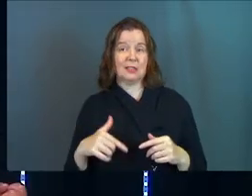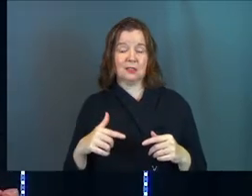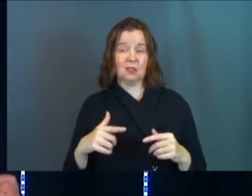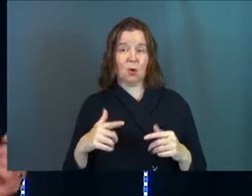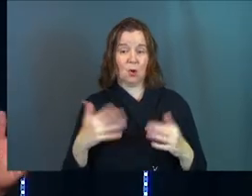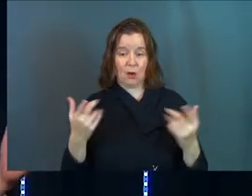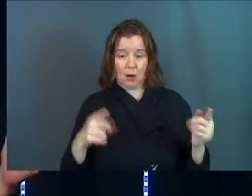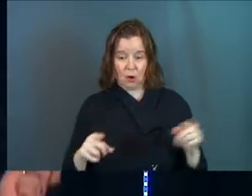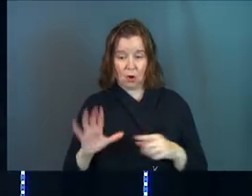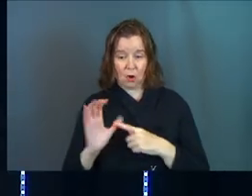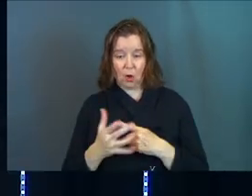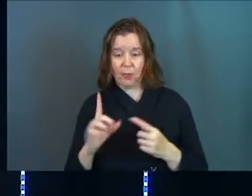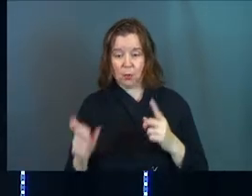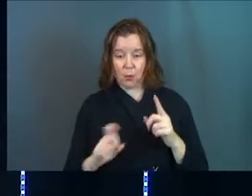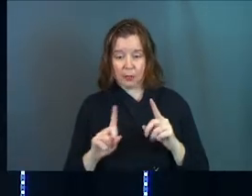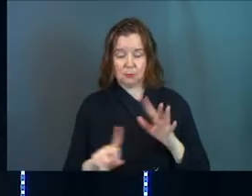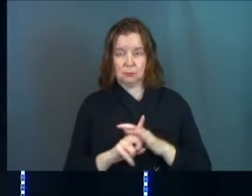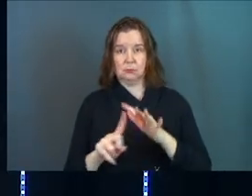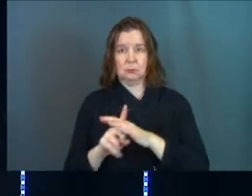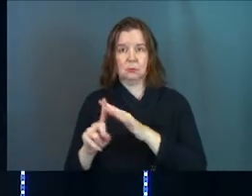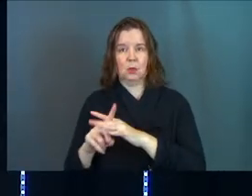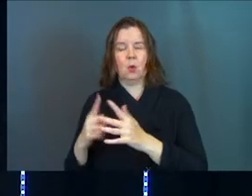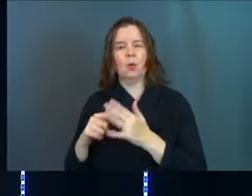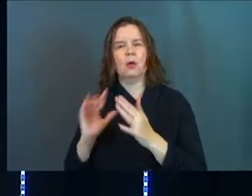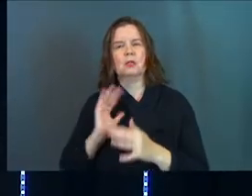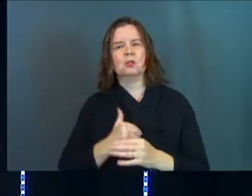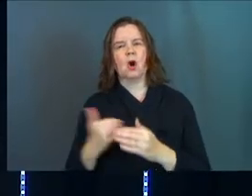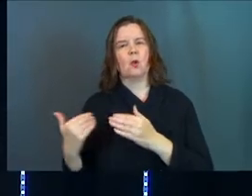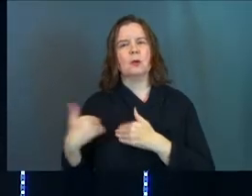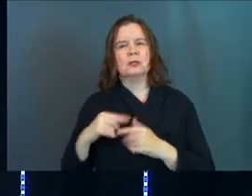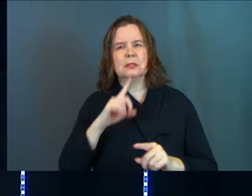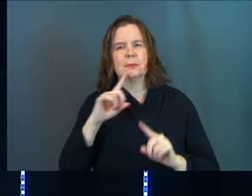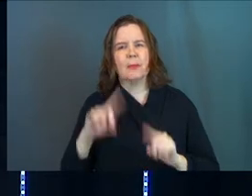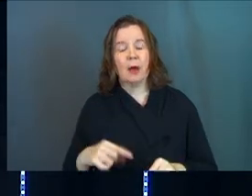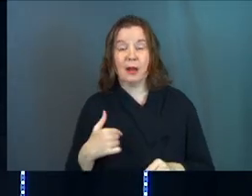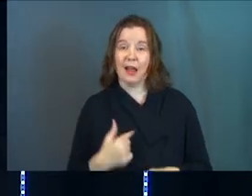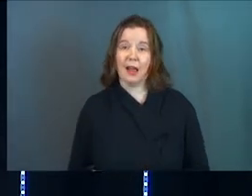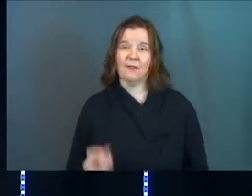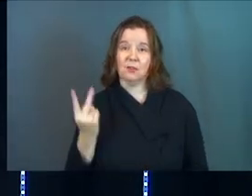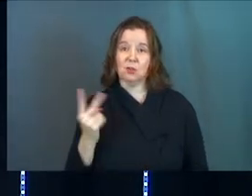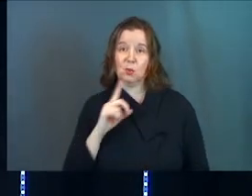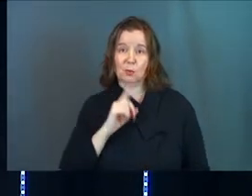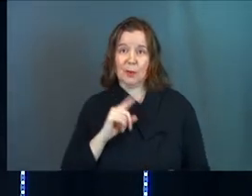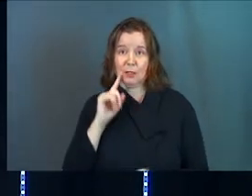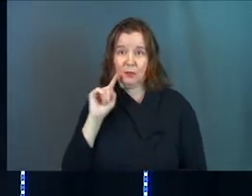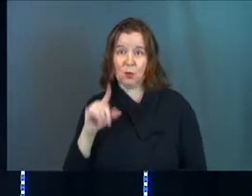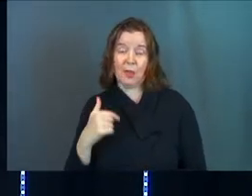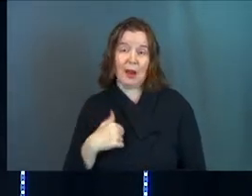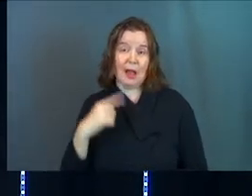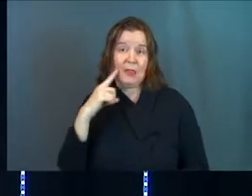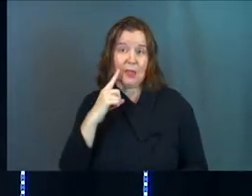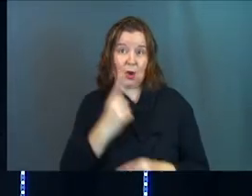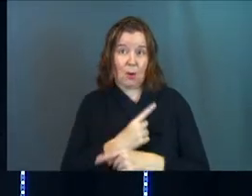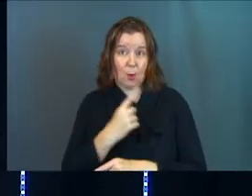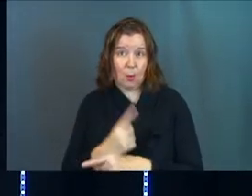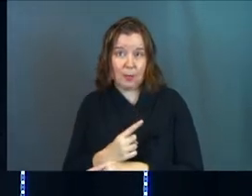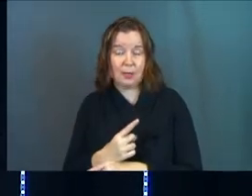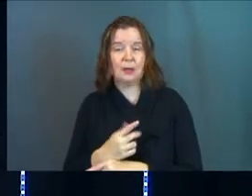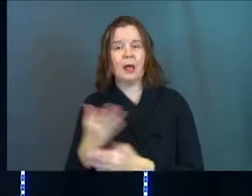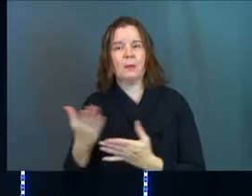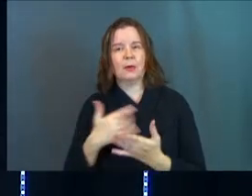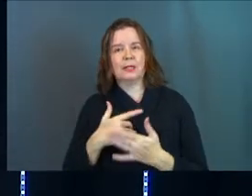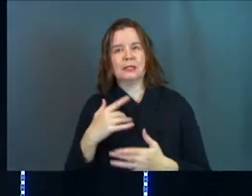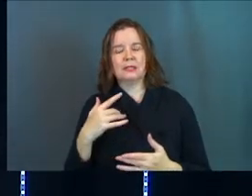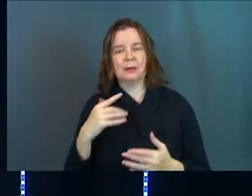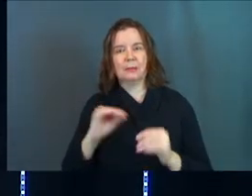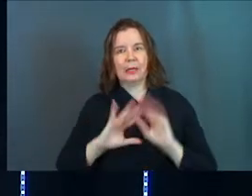going on in our culture, and these questions are being asked? What is our response? And I've got two responses for you that I think are appropriate and bring